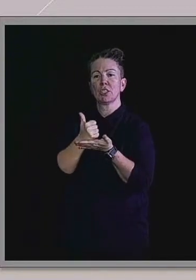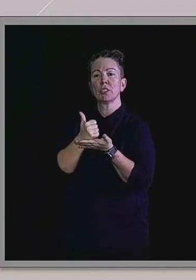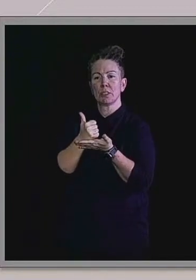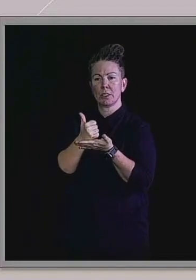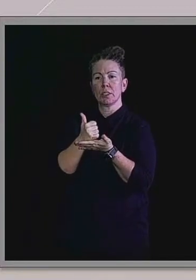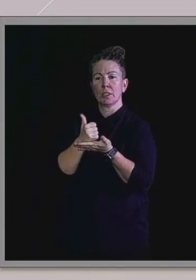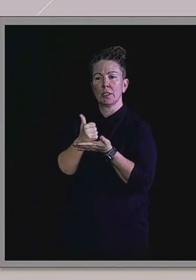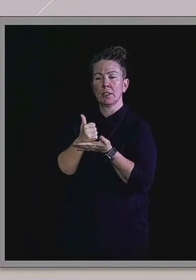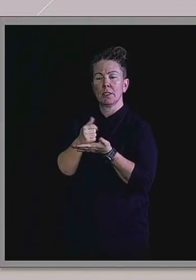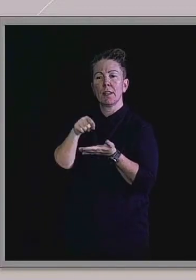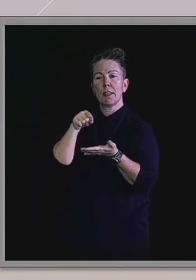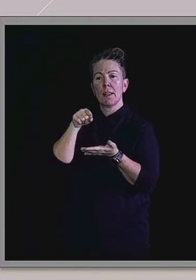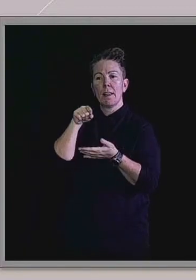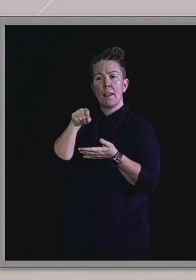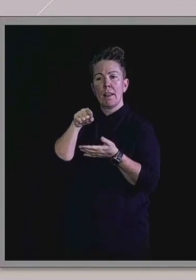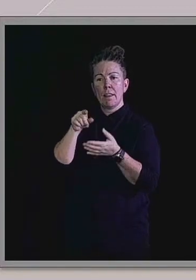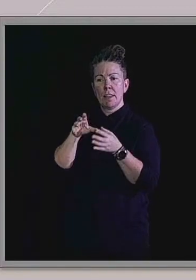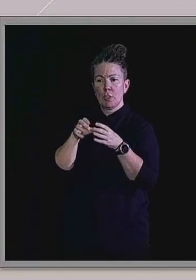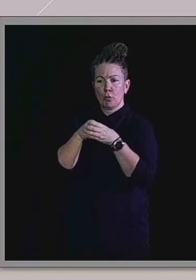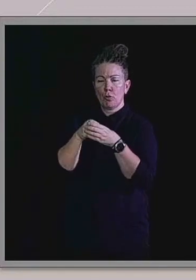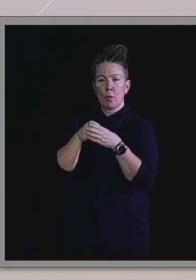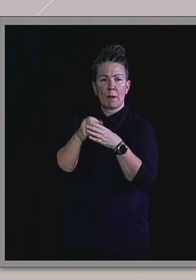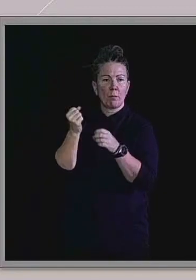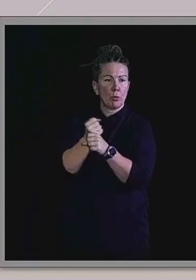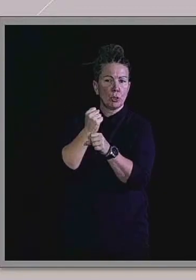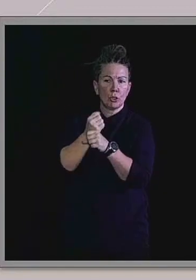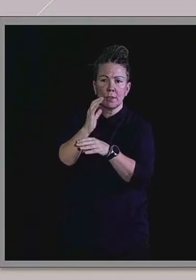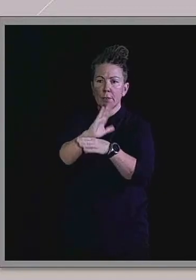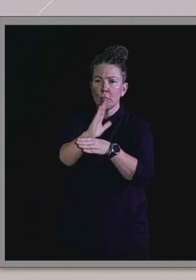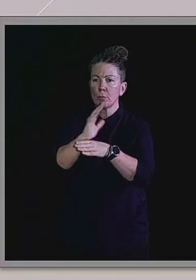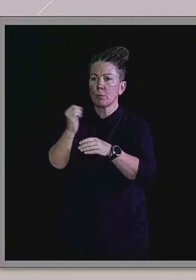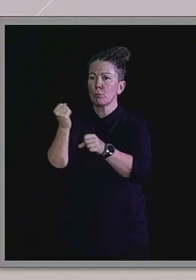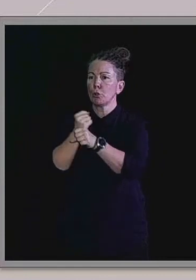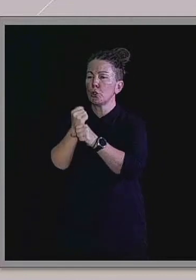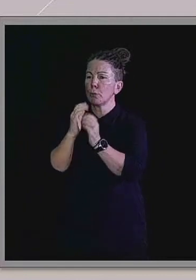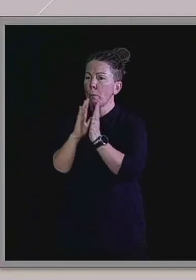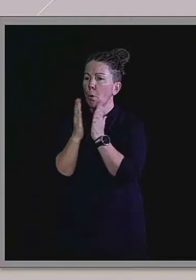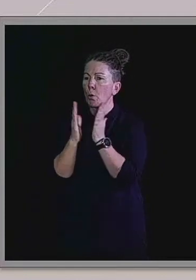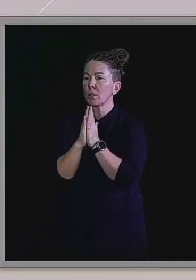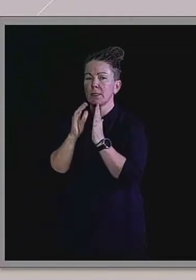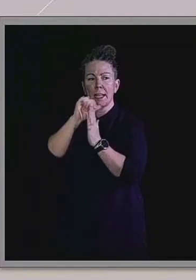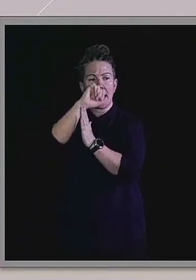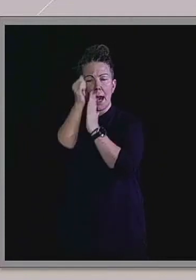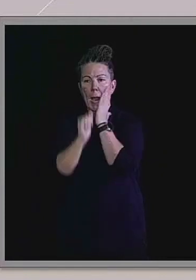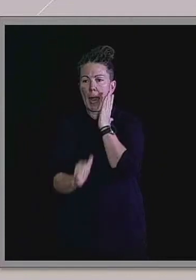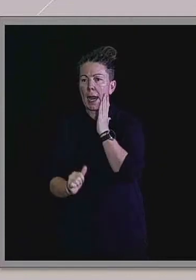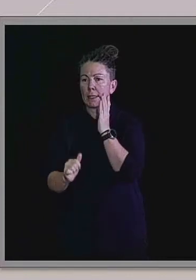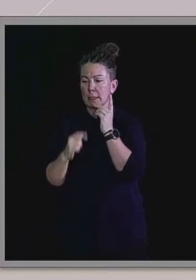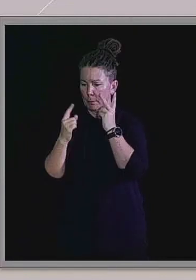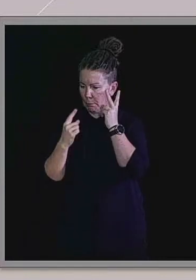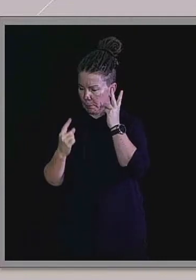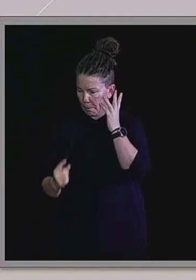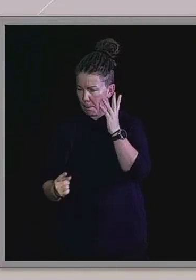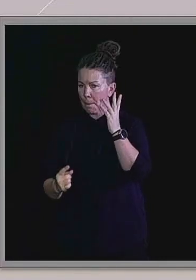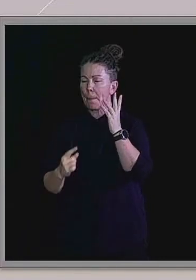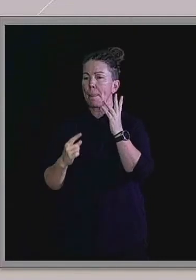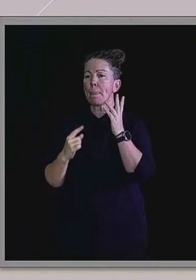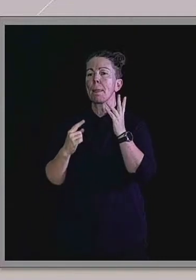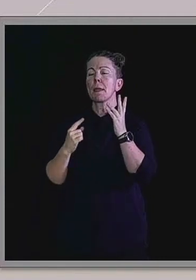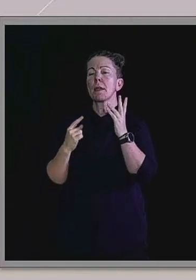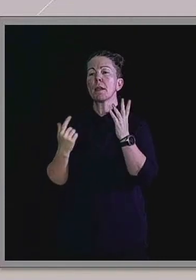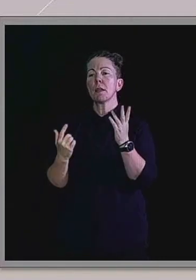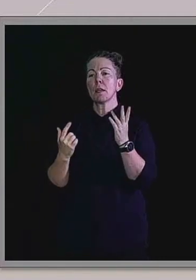number of films and books, and they do artwork and the like, and it's a group of some of the